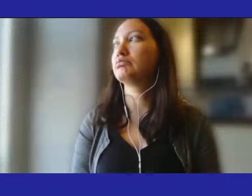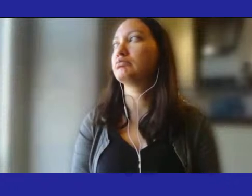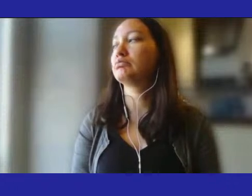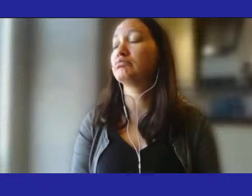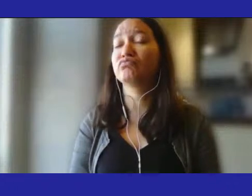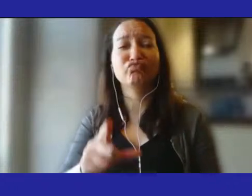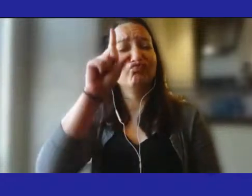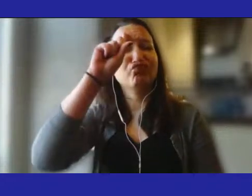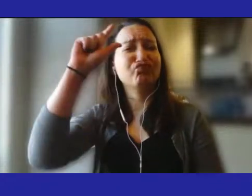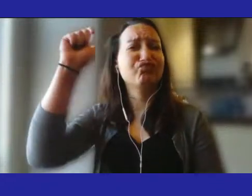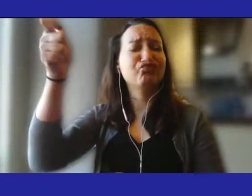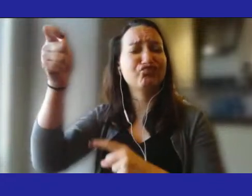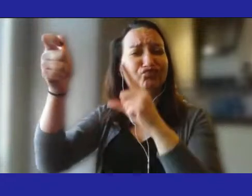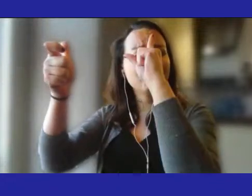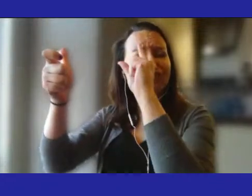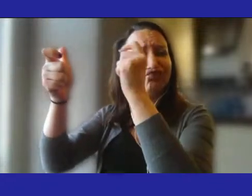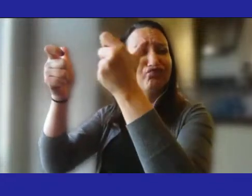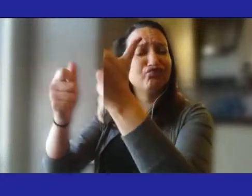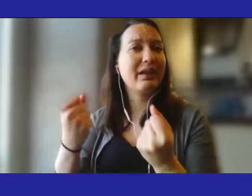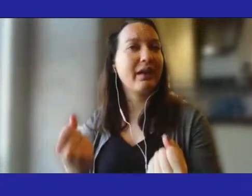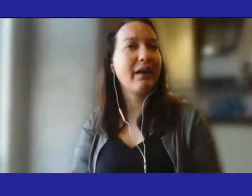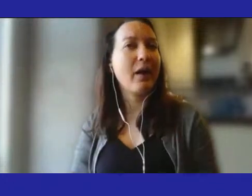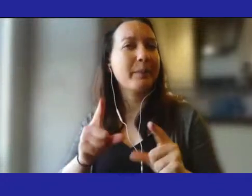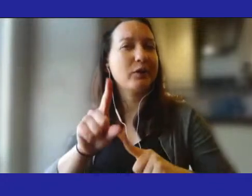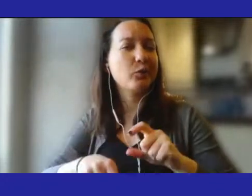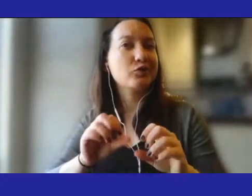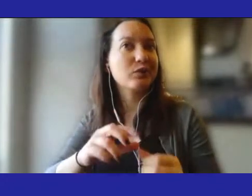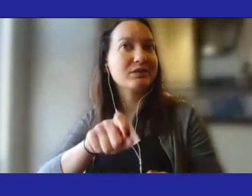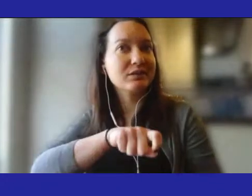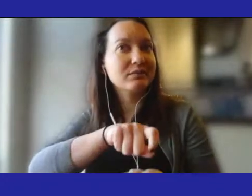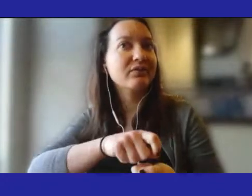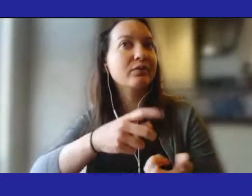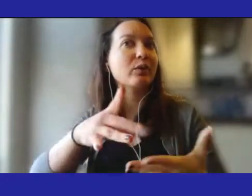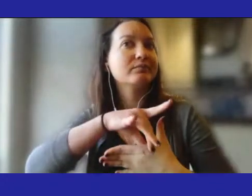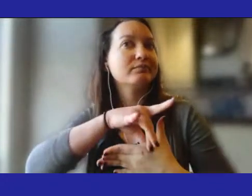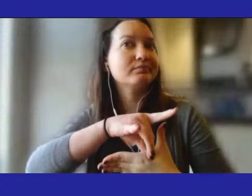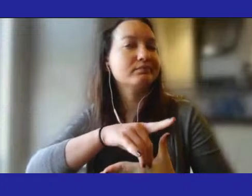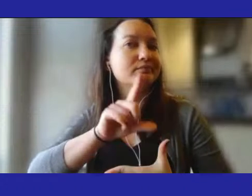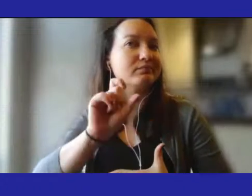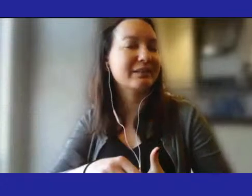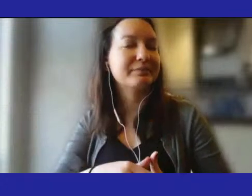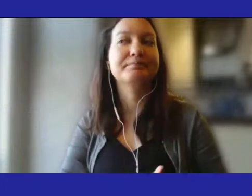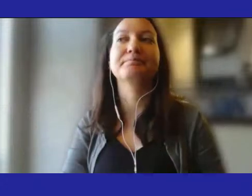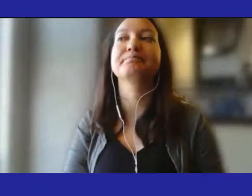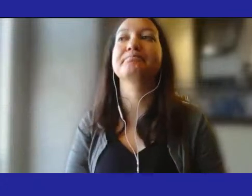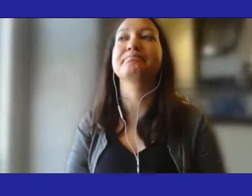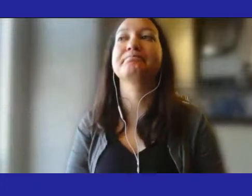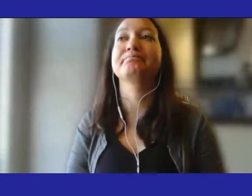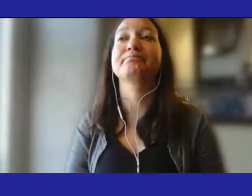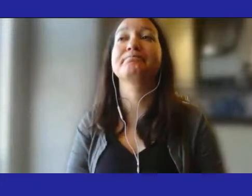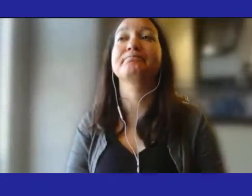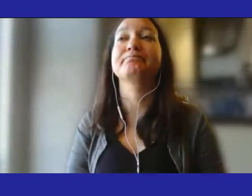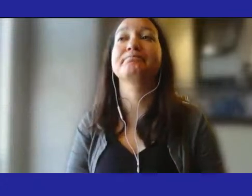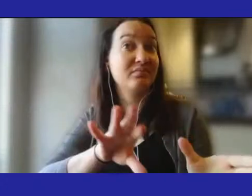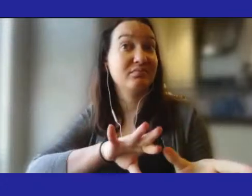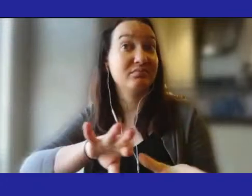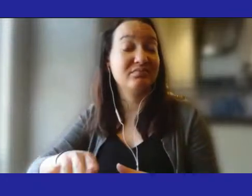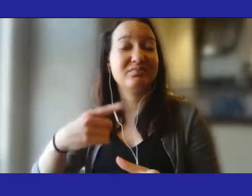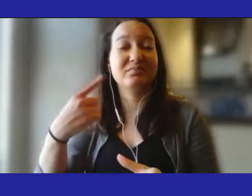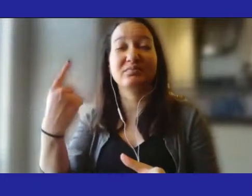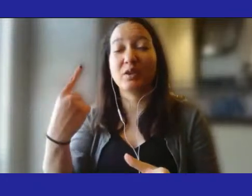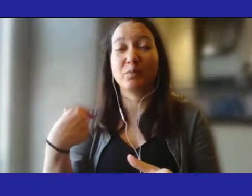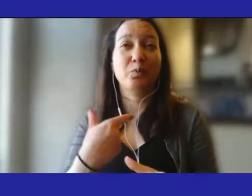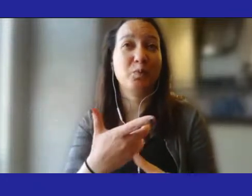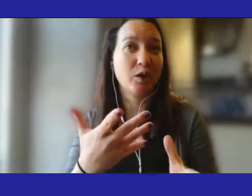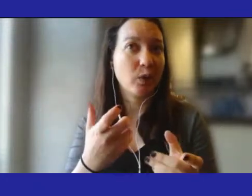terms of how many questions or what they wanted to ask. But having said that, something we also want to do